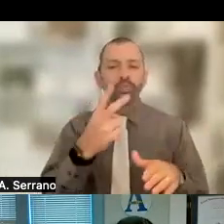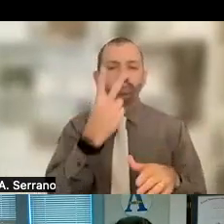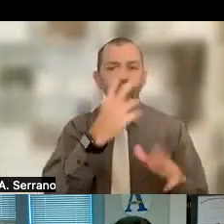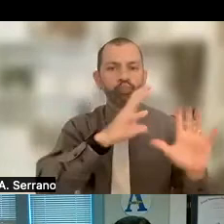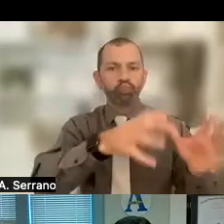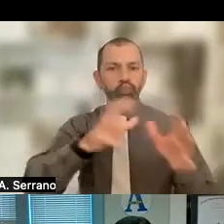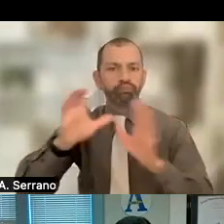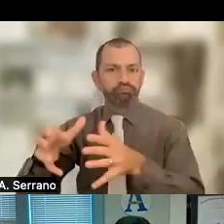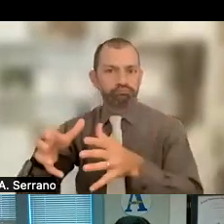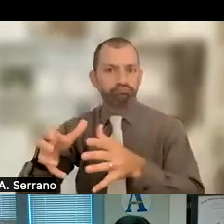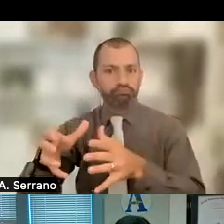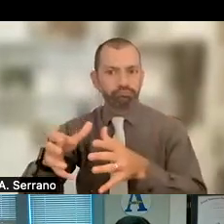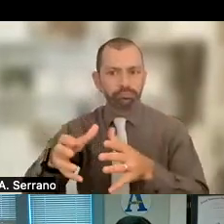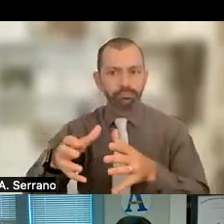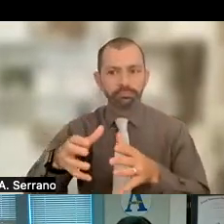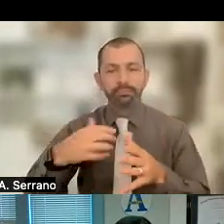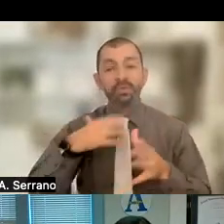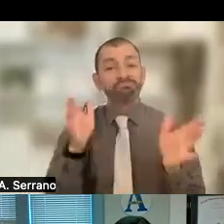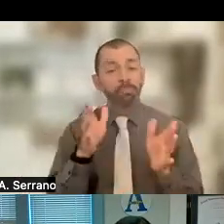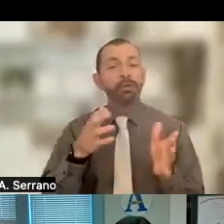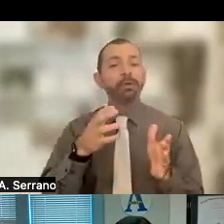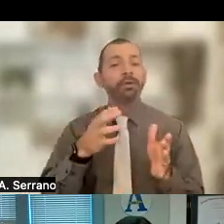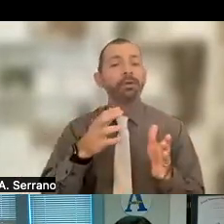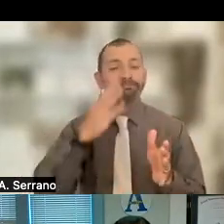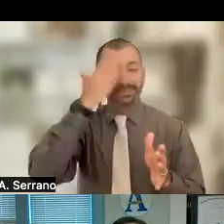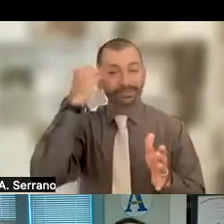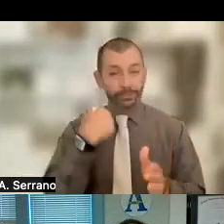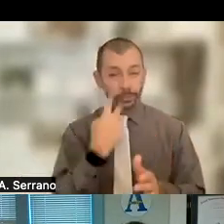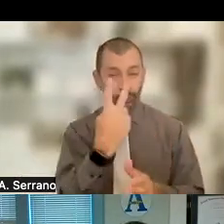We are going to go into a breakout rooms.